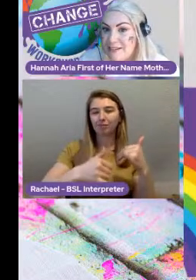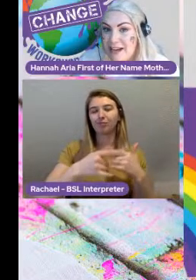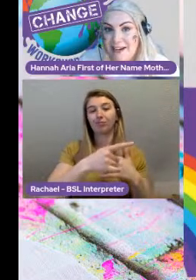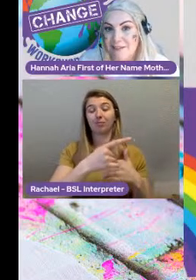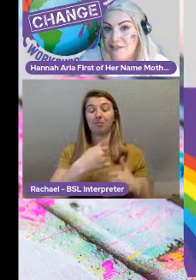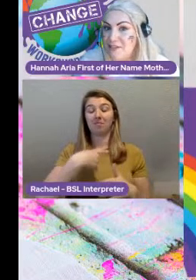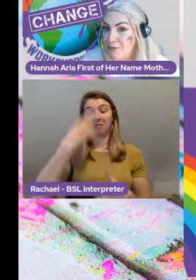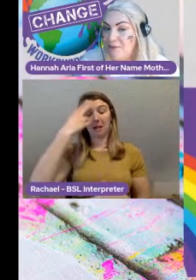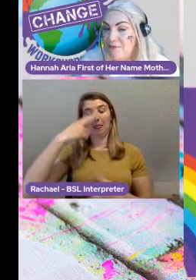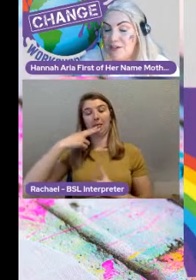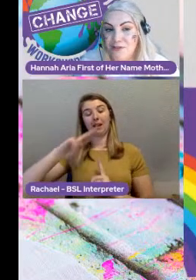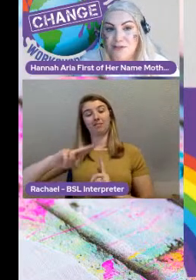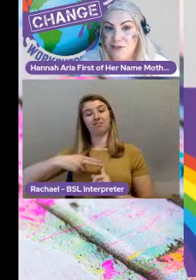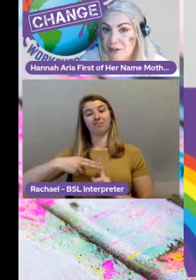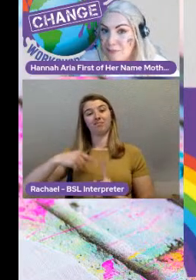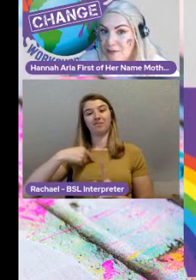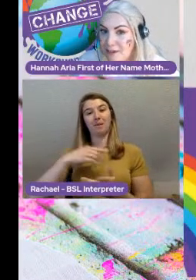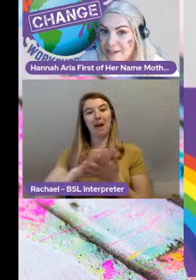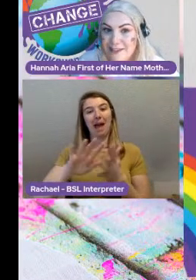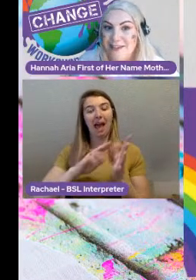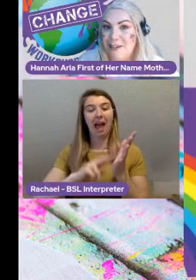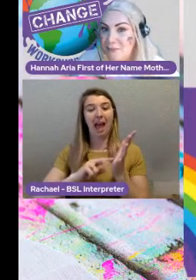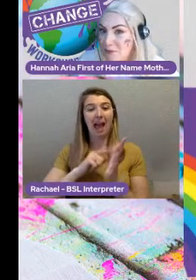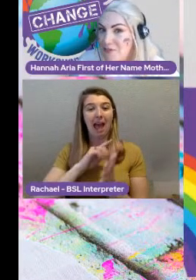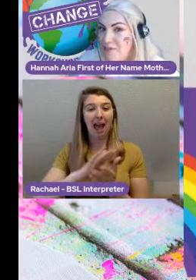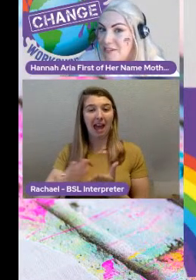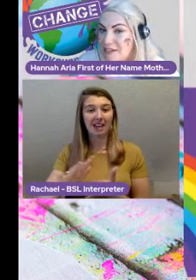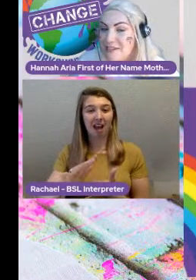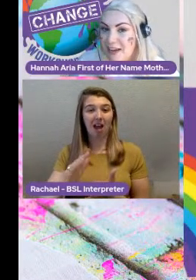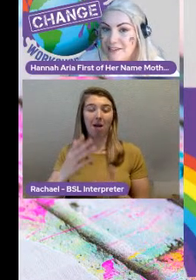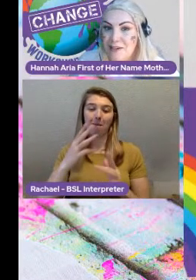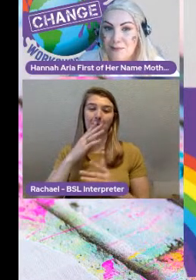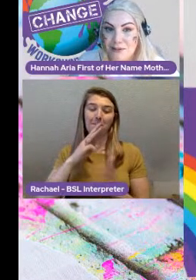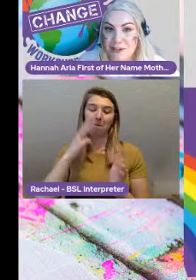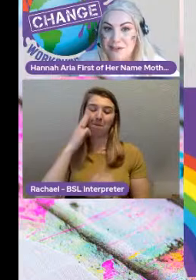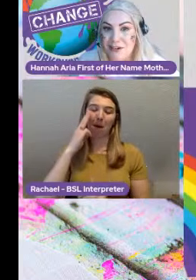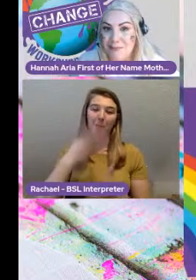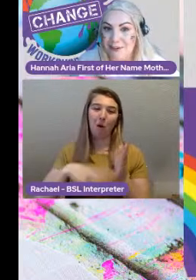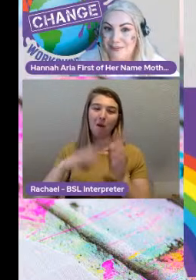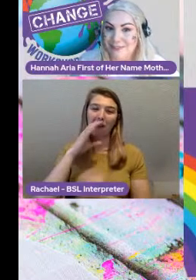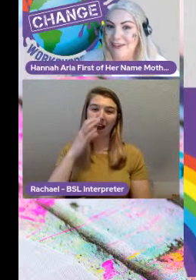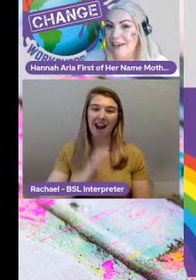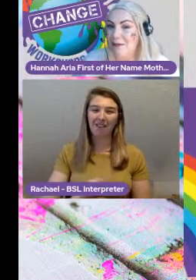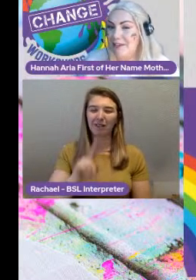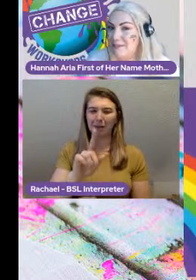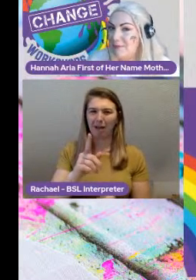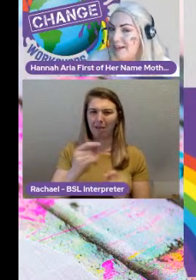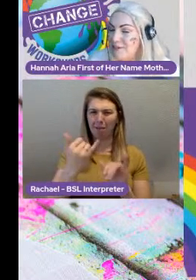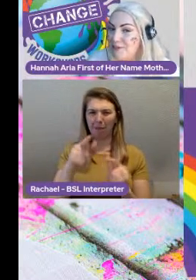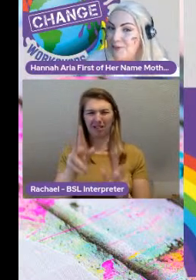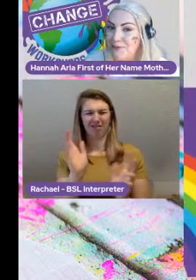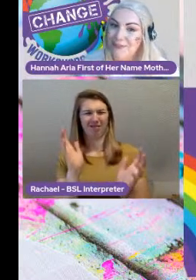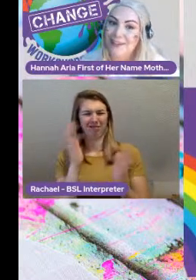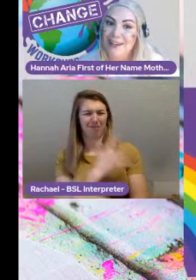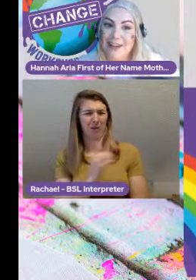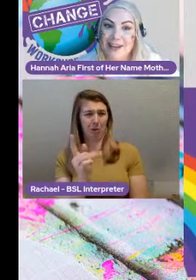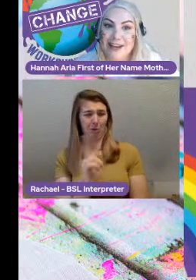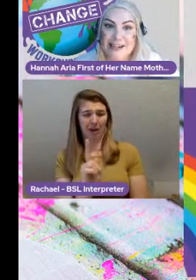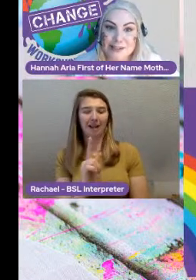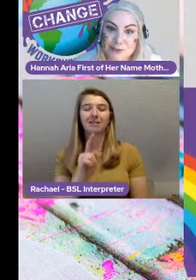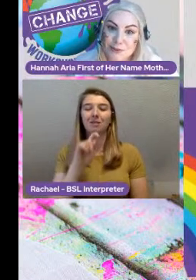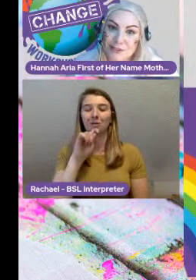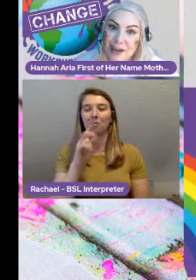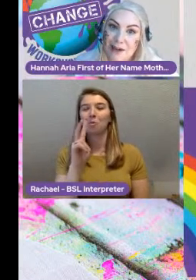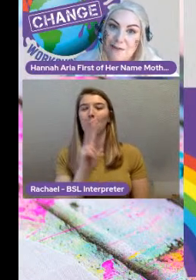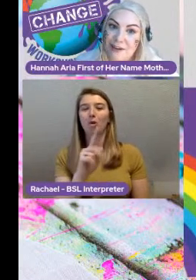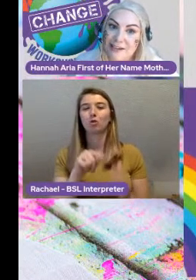that explains that. And if you're still confused, don't worry. You can watch the videos to catch up on YouTube. It will explain it all.